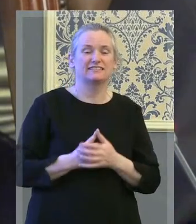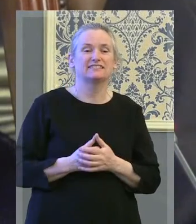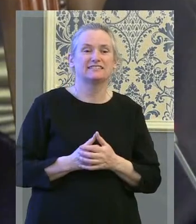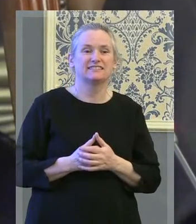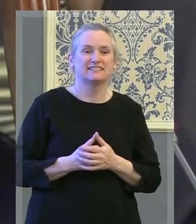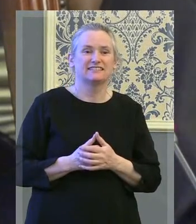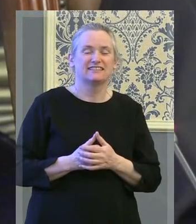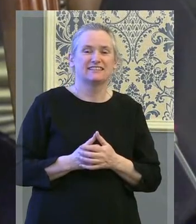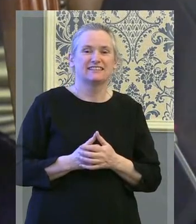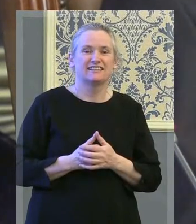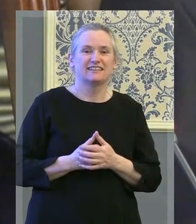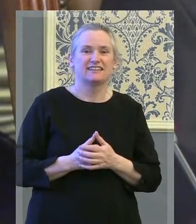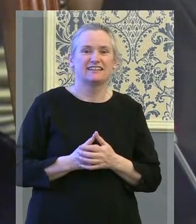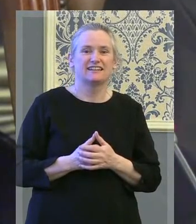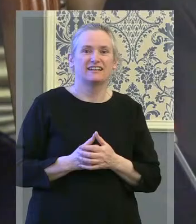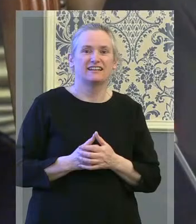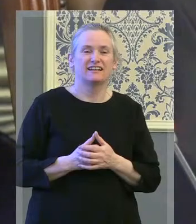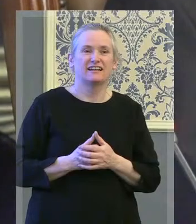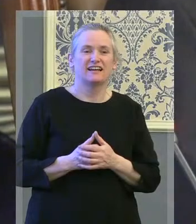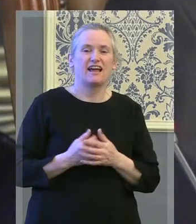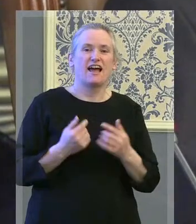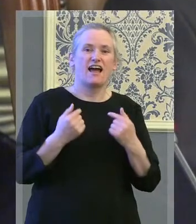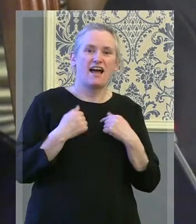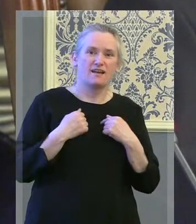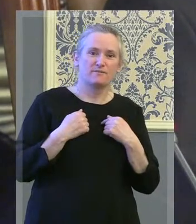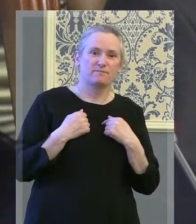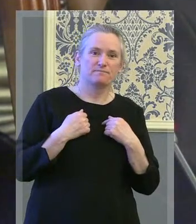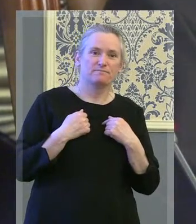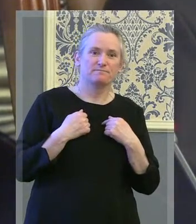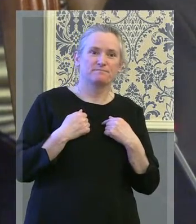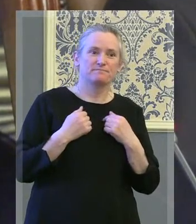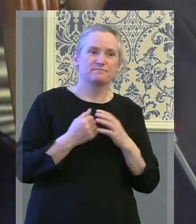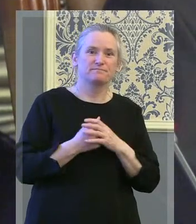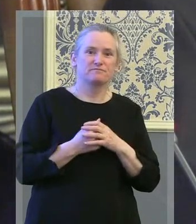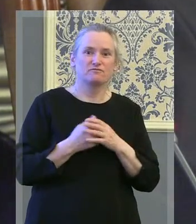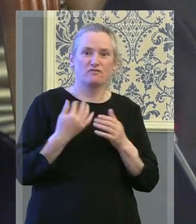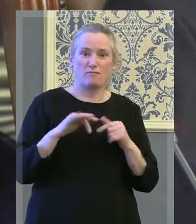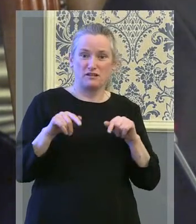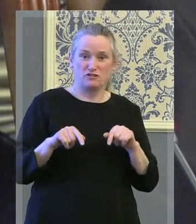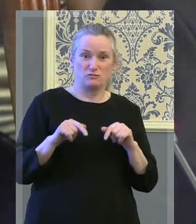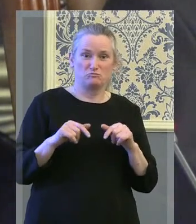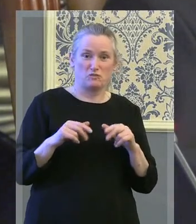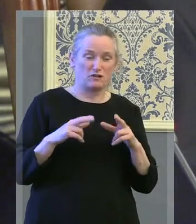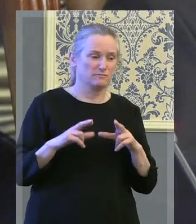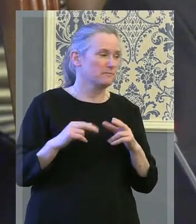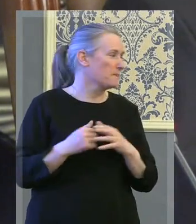around the world. The fact that I only lived here till I was 8 years old doesn't stop me from, it